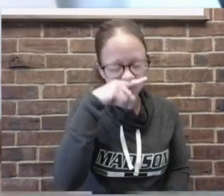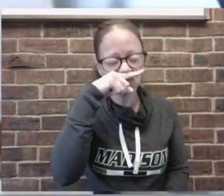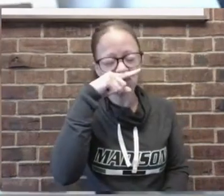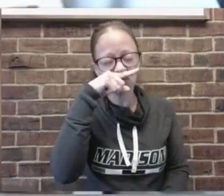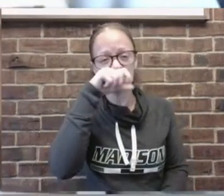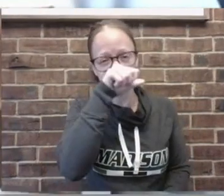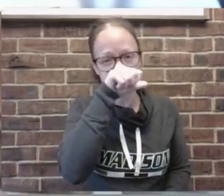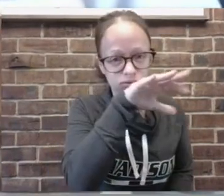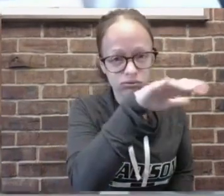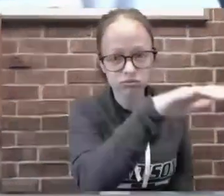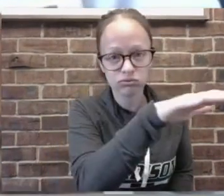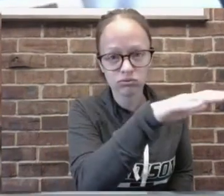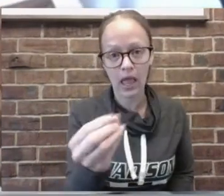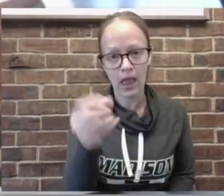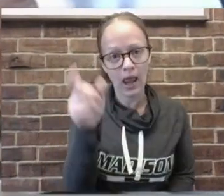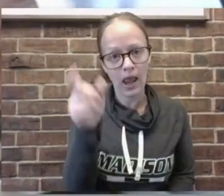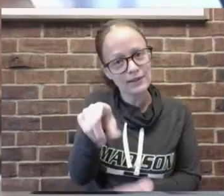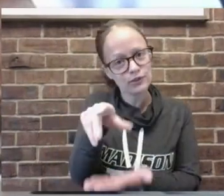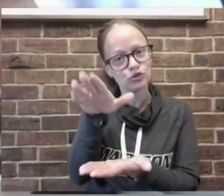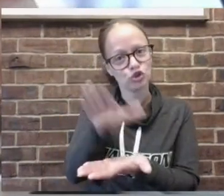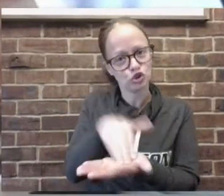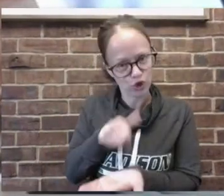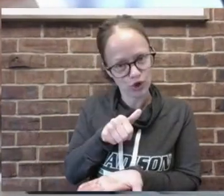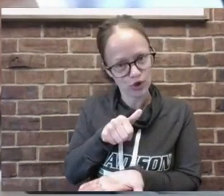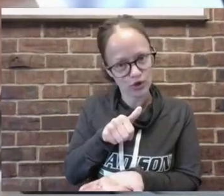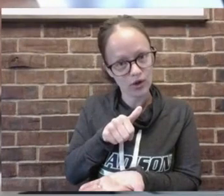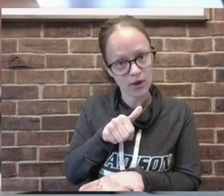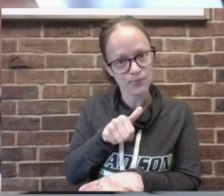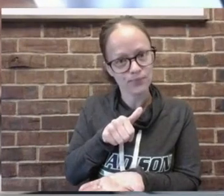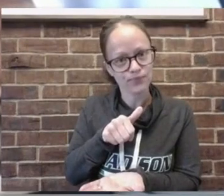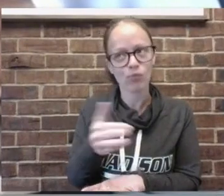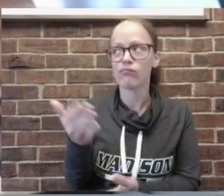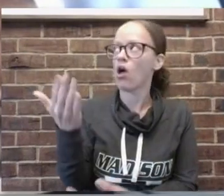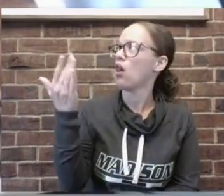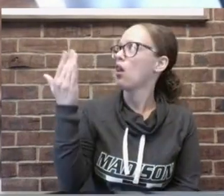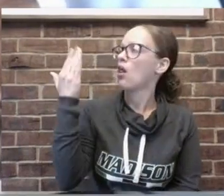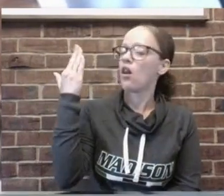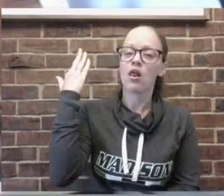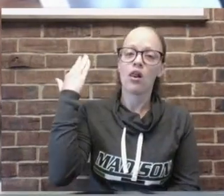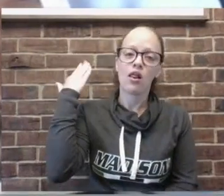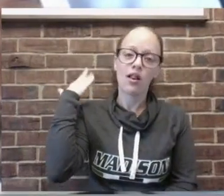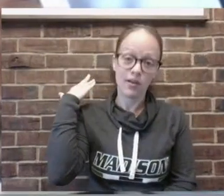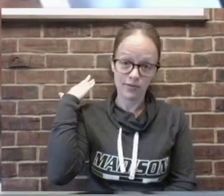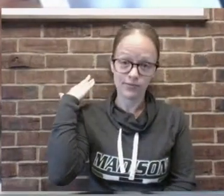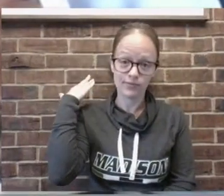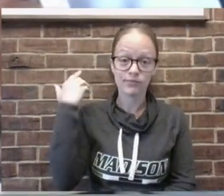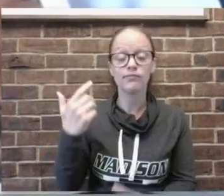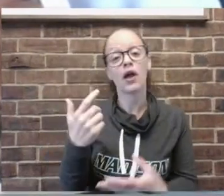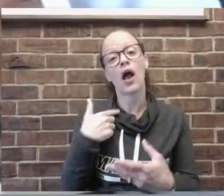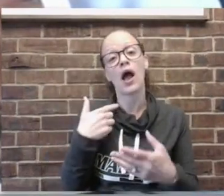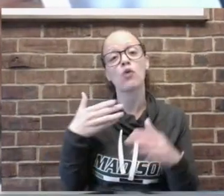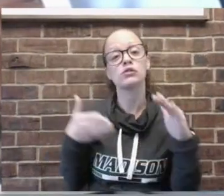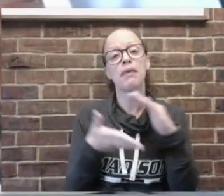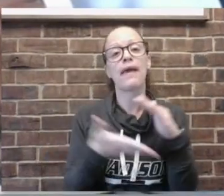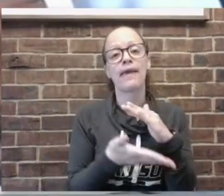is the real story way back and once upon a time time I was making a birthday cake for